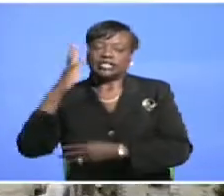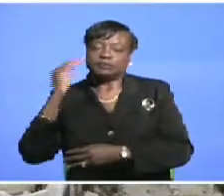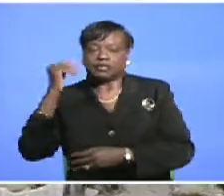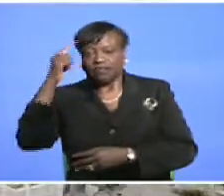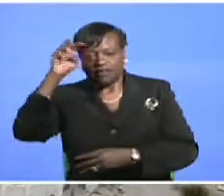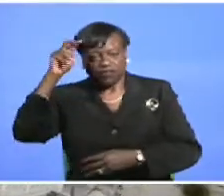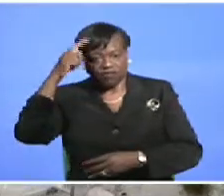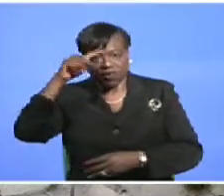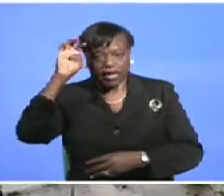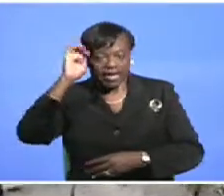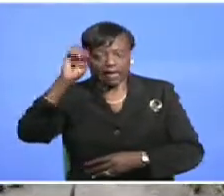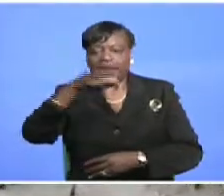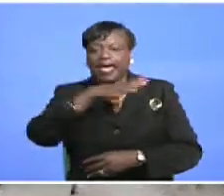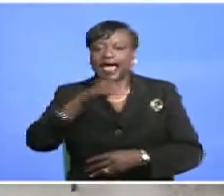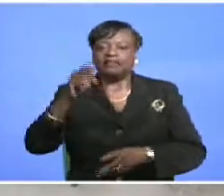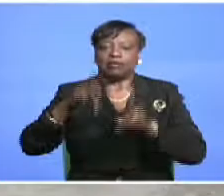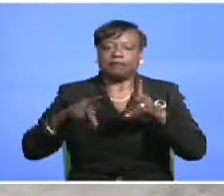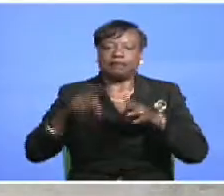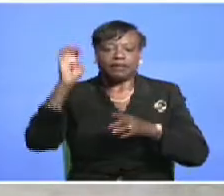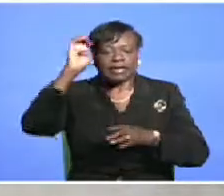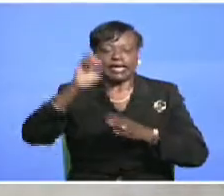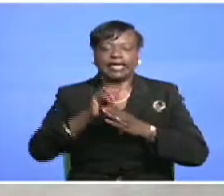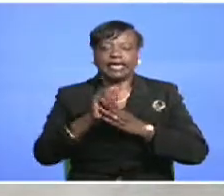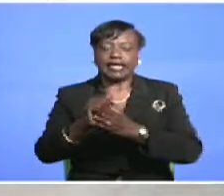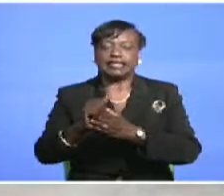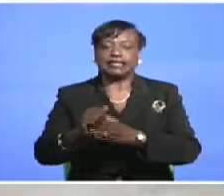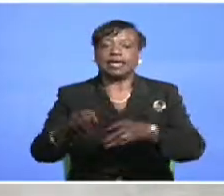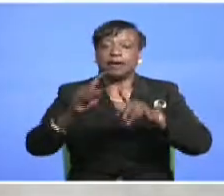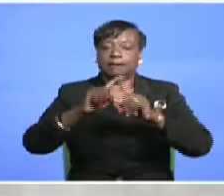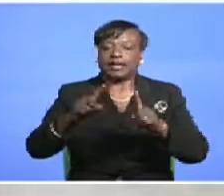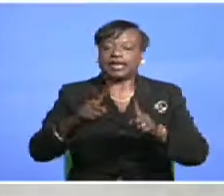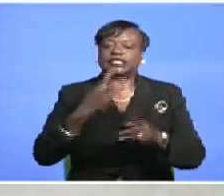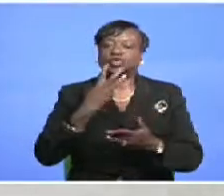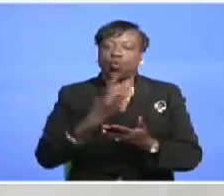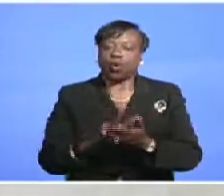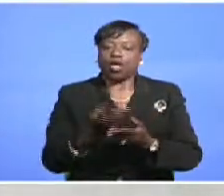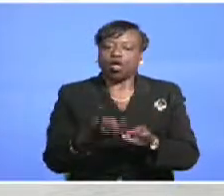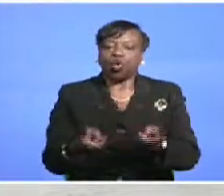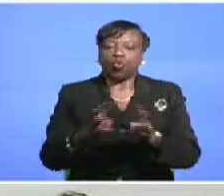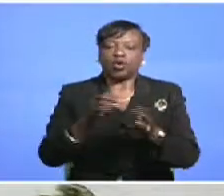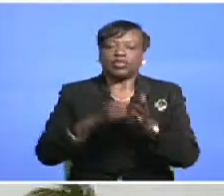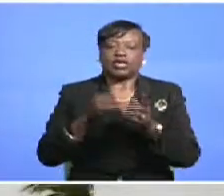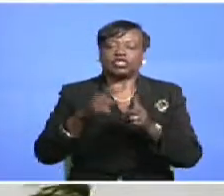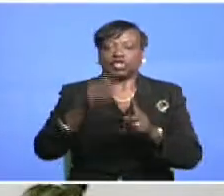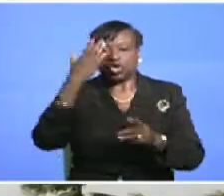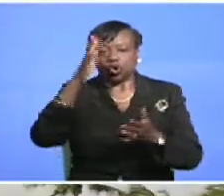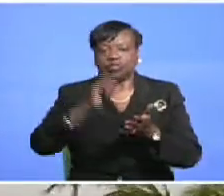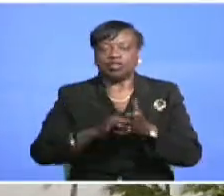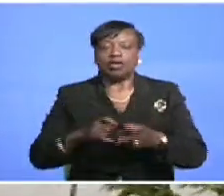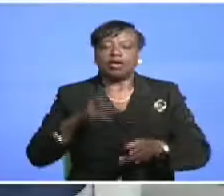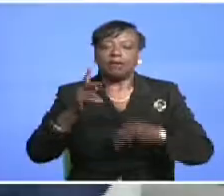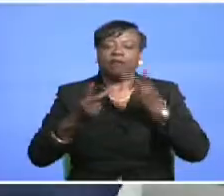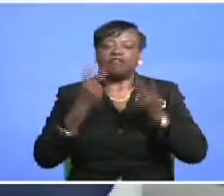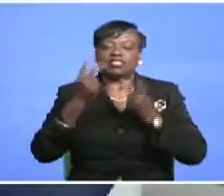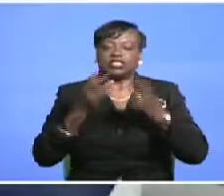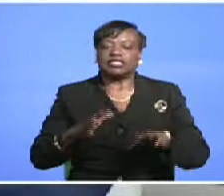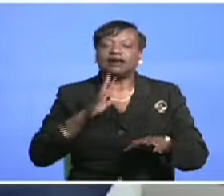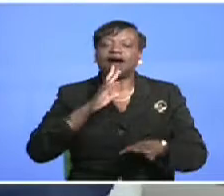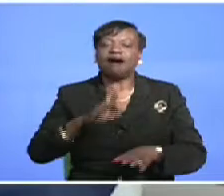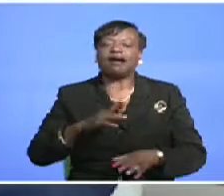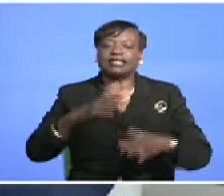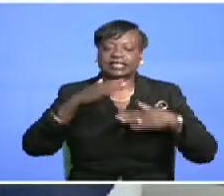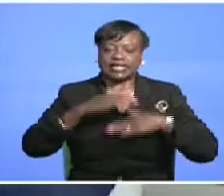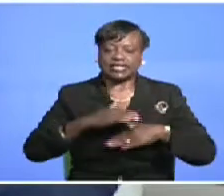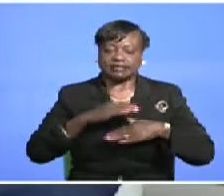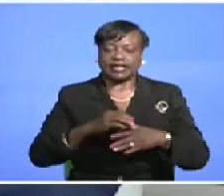600 associates he leads. But he says it's well worth it to know that their guests are satisfied. We opened in